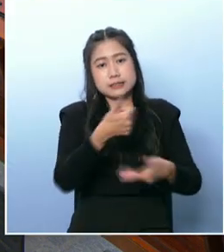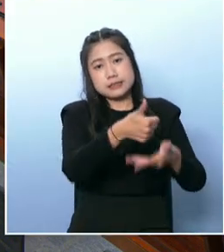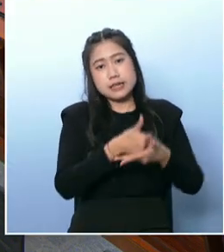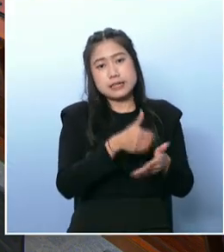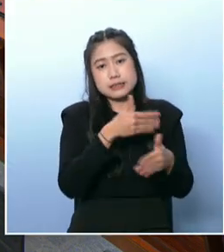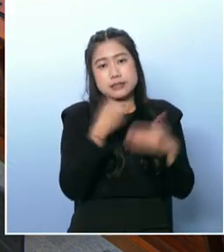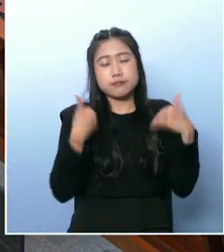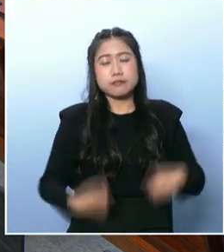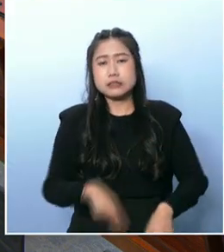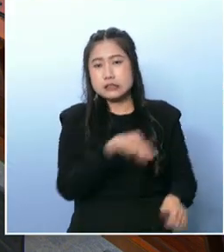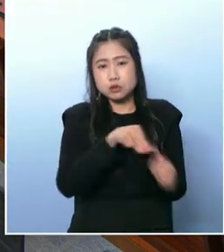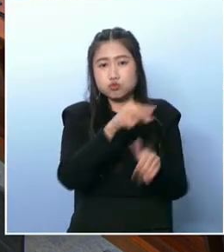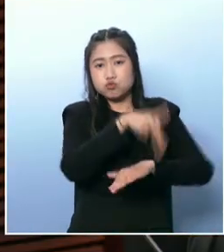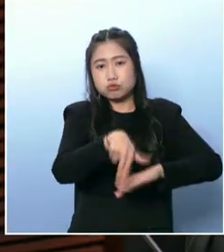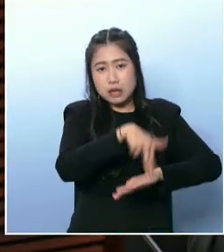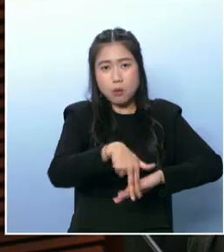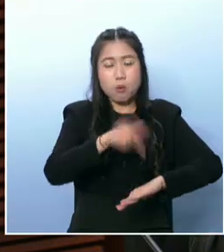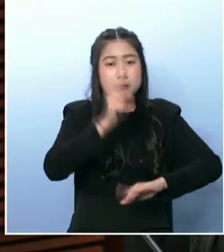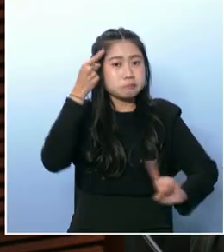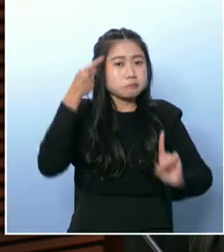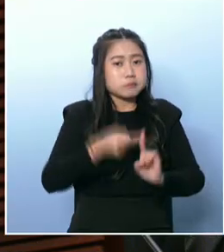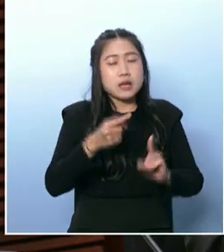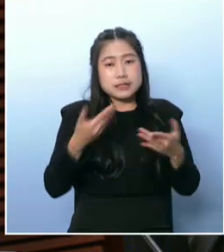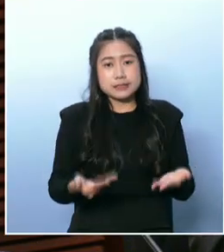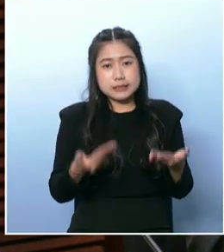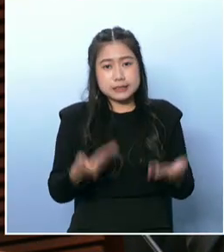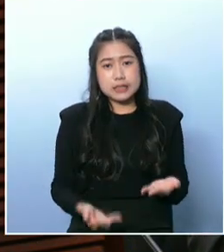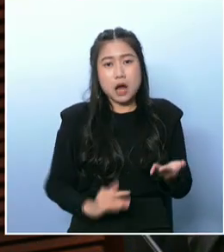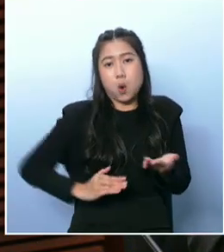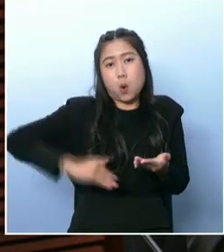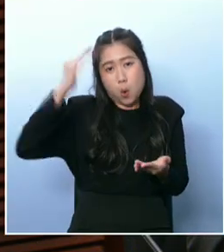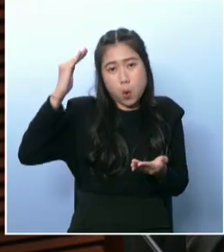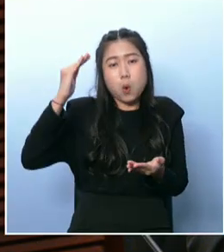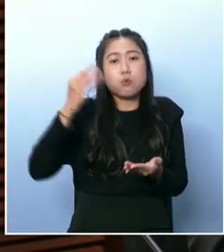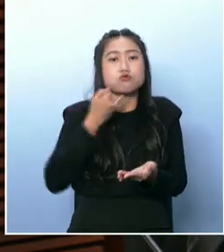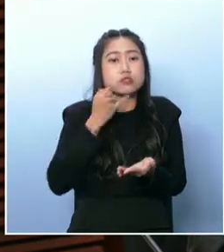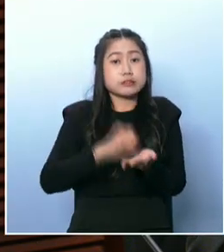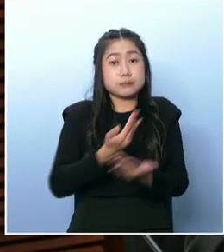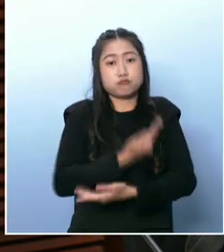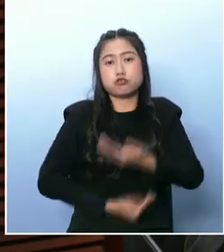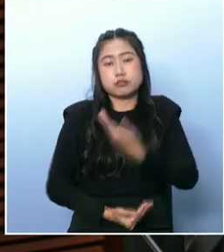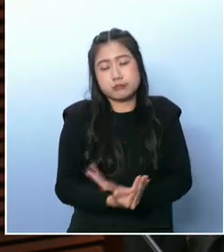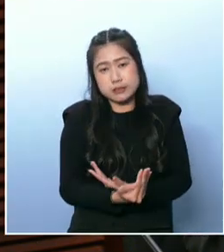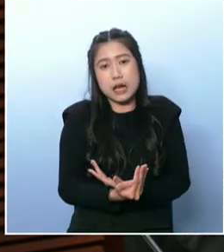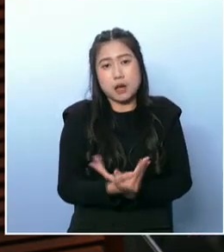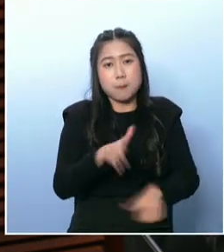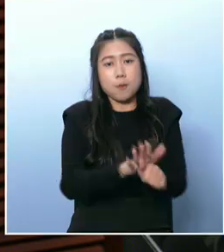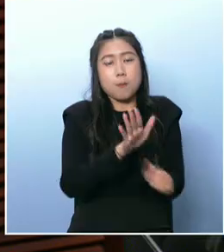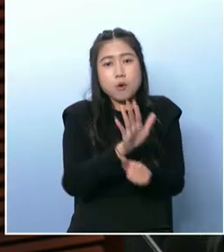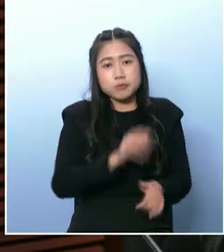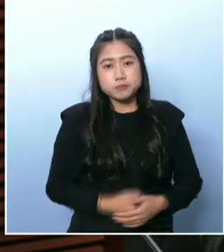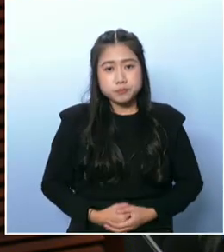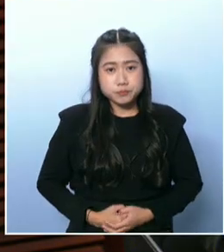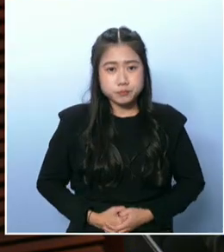DA recipients in paid employment to hire carers is to cater for recipients of higher